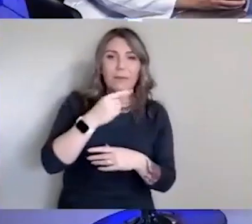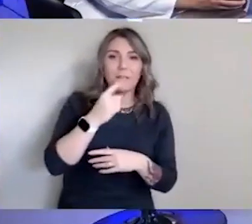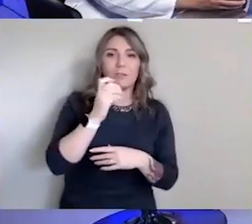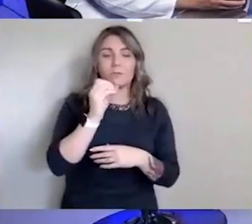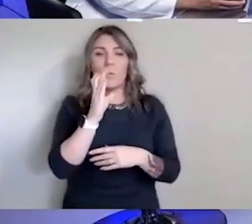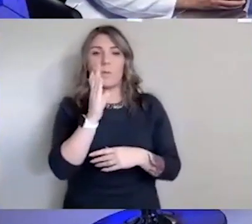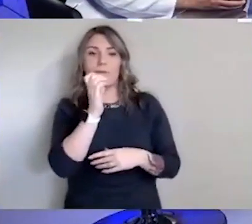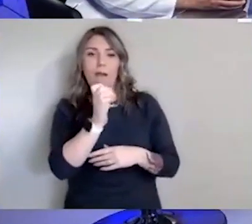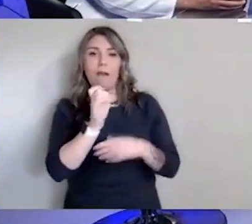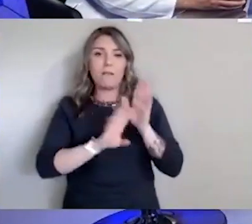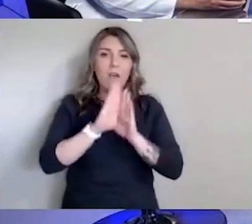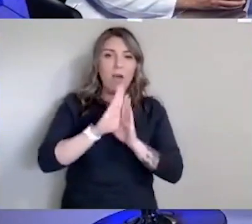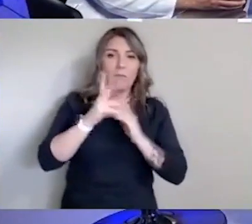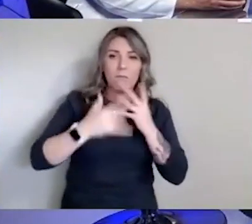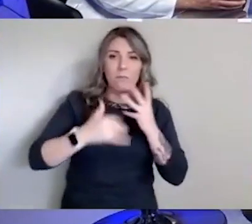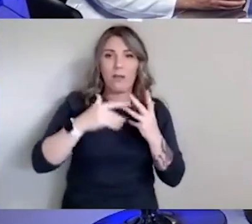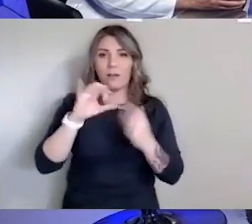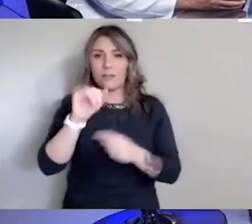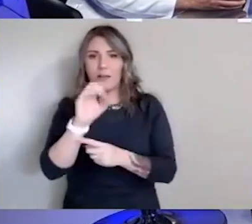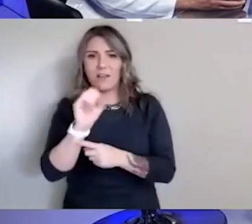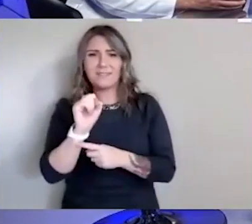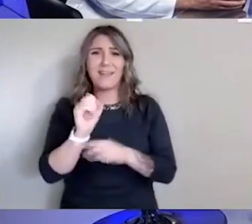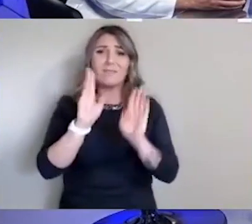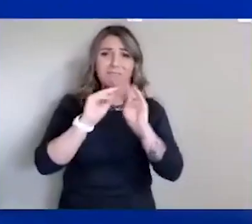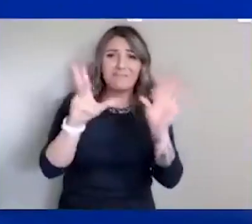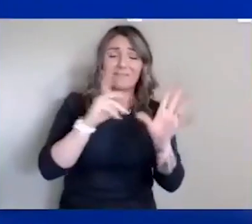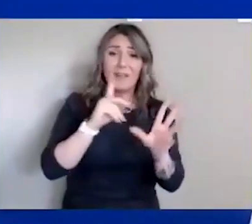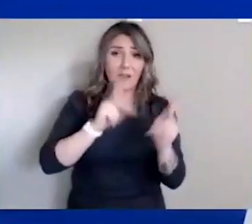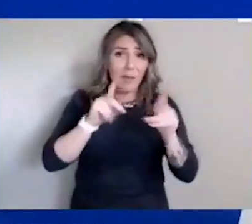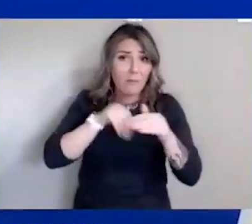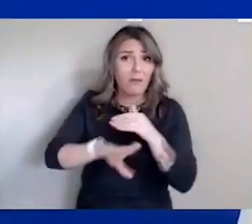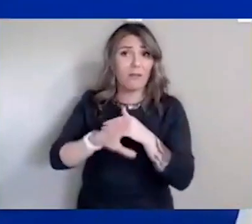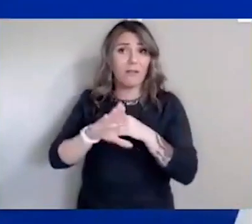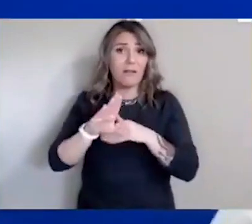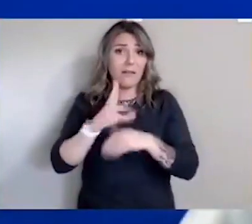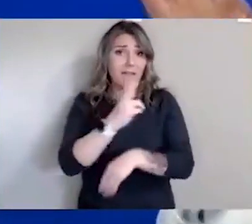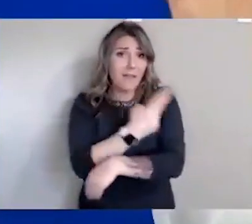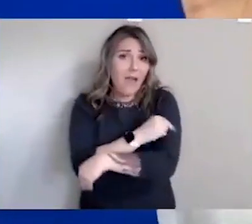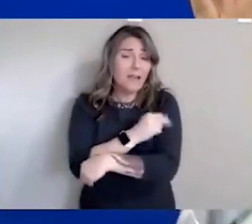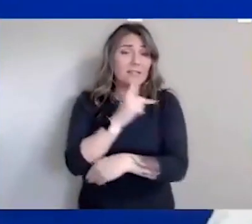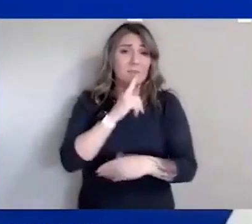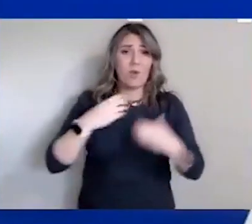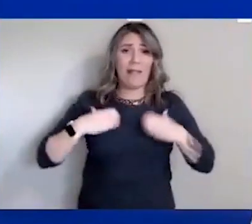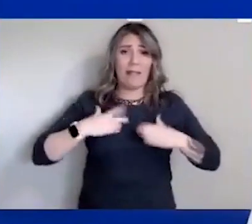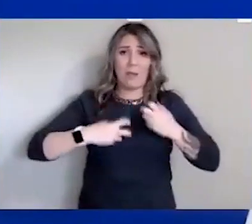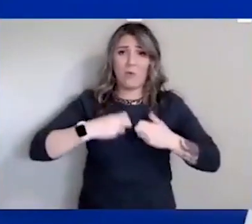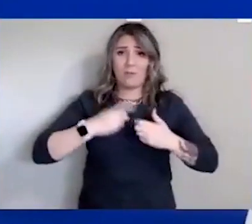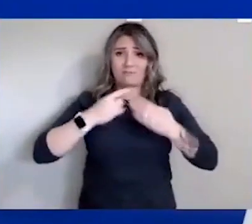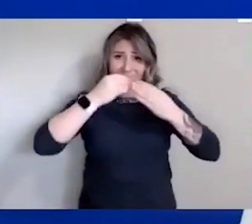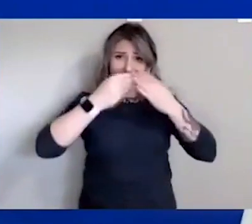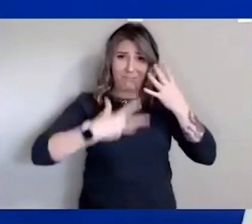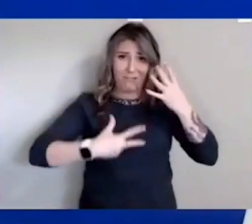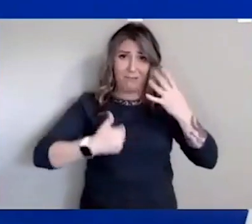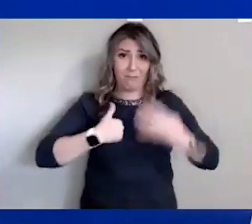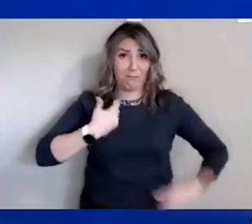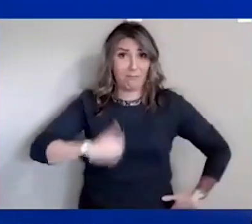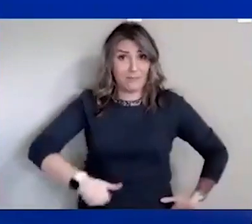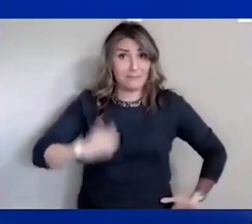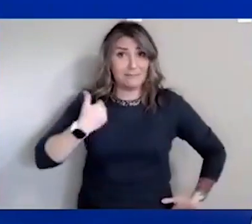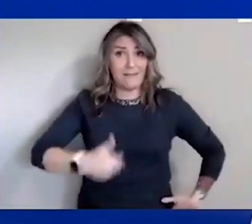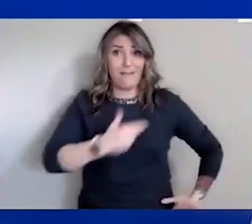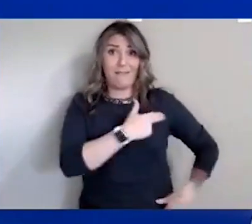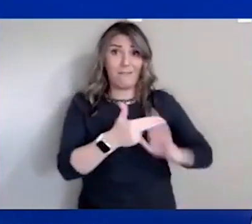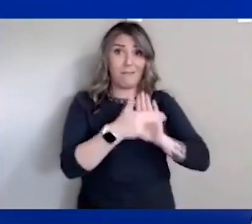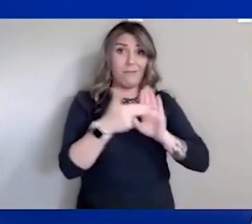be clear, for example, people come in the hospital all the time with one problem, but they have a whole list of diagnoses. Like I got a whole list of diagnoses, and